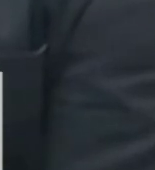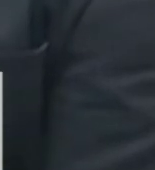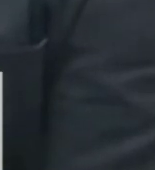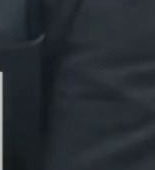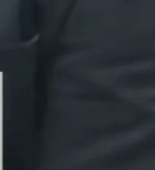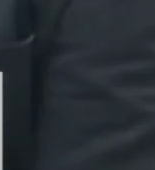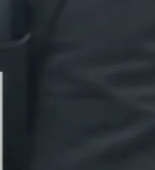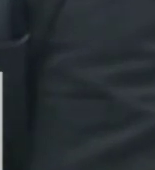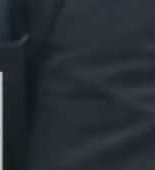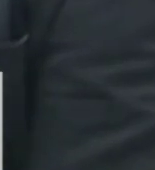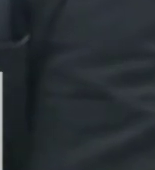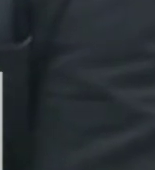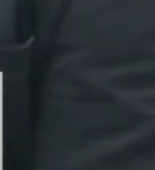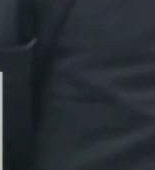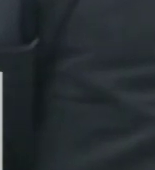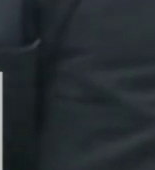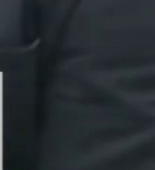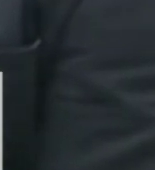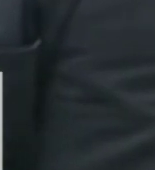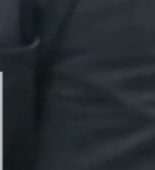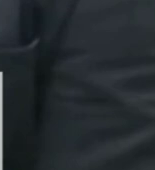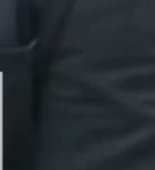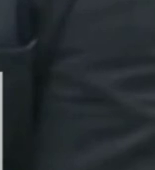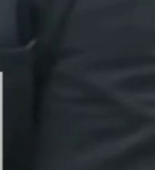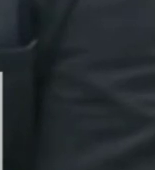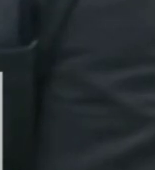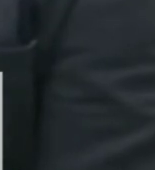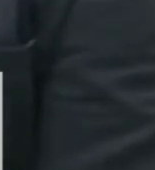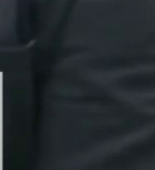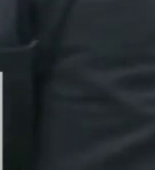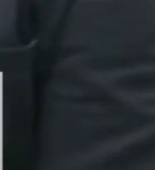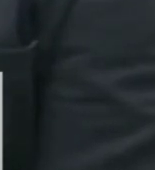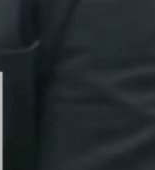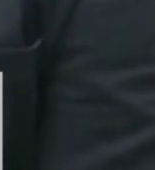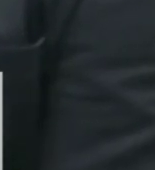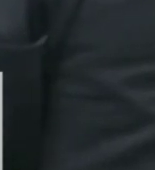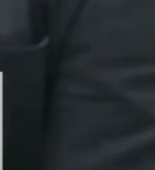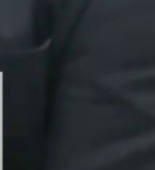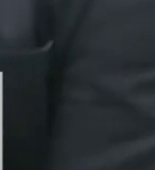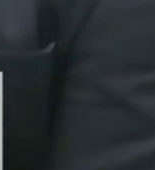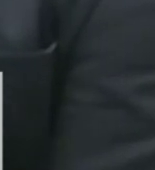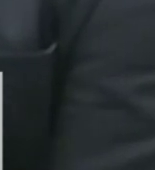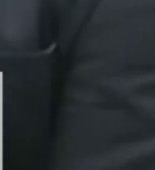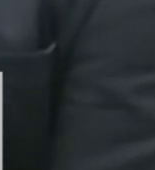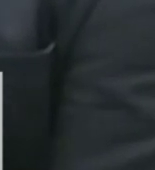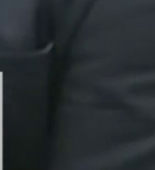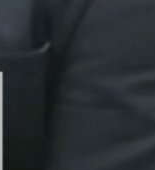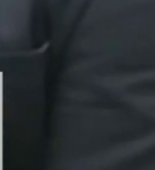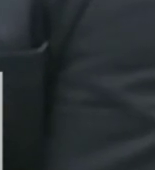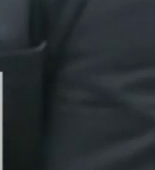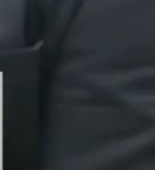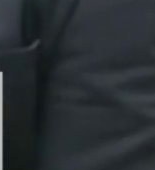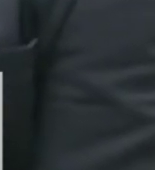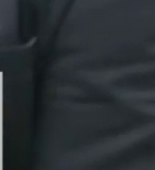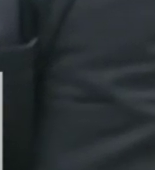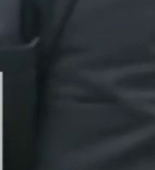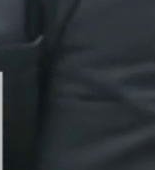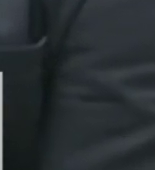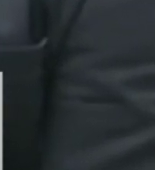friends, and yet they were detained and charged without